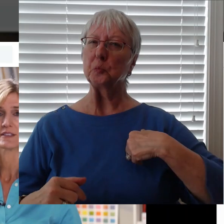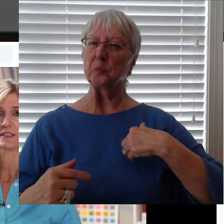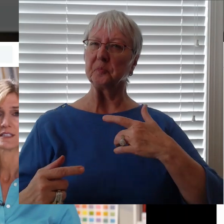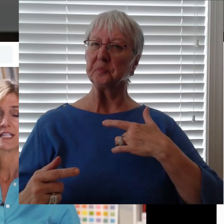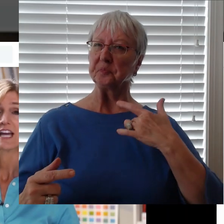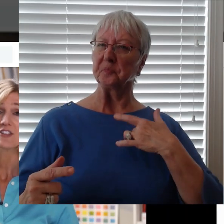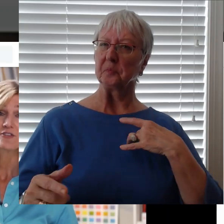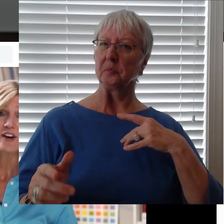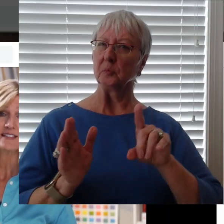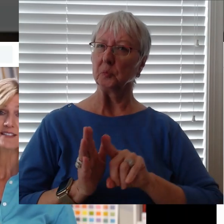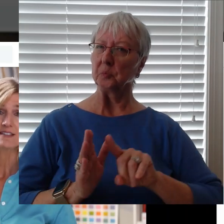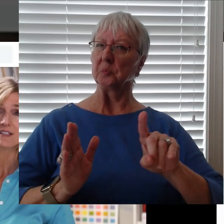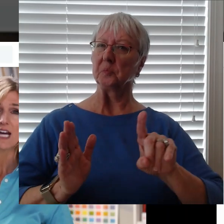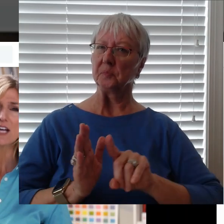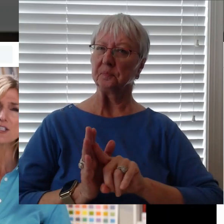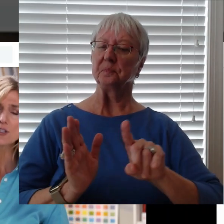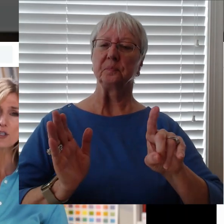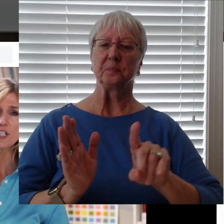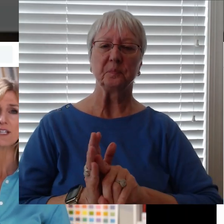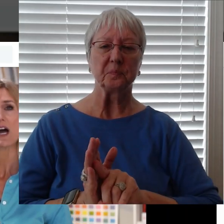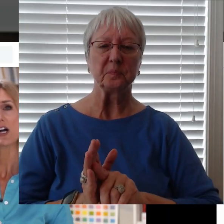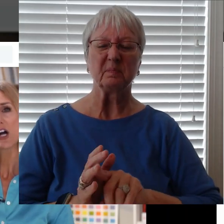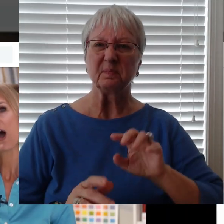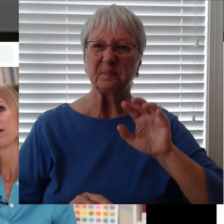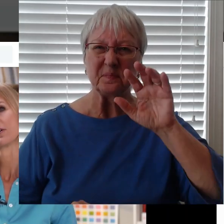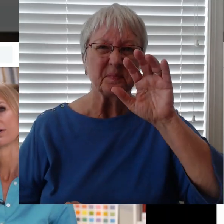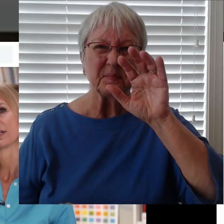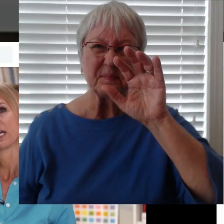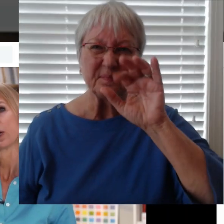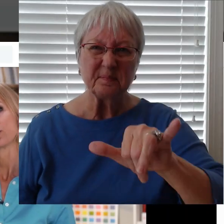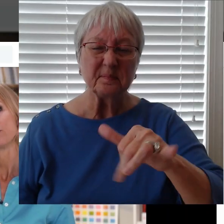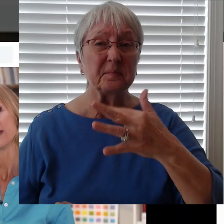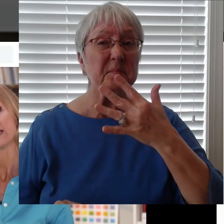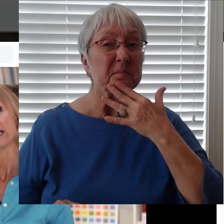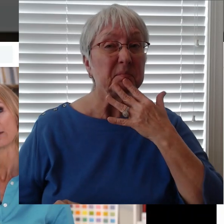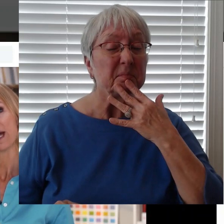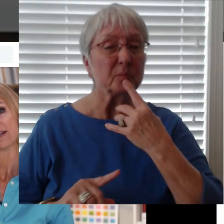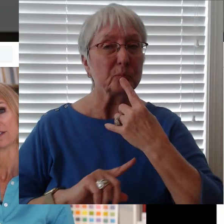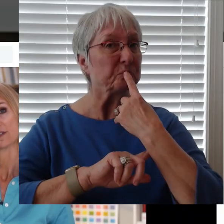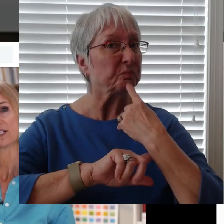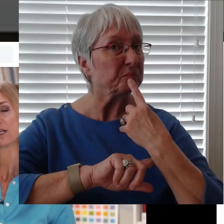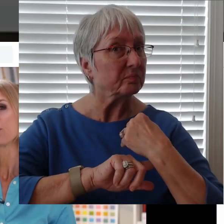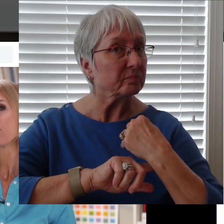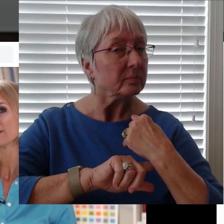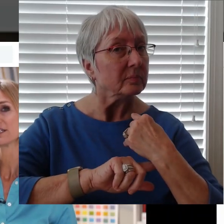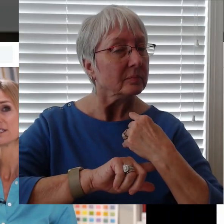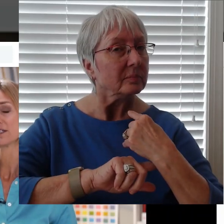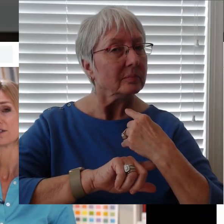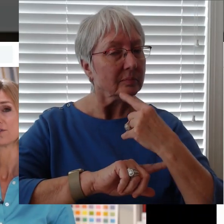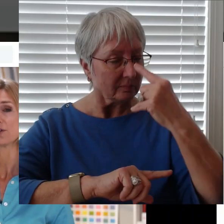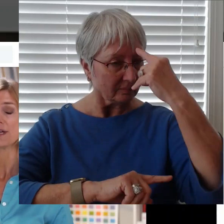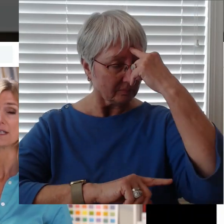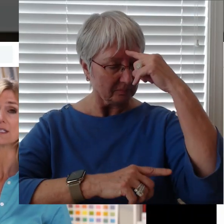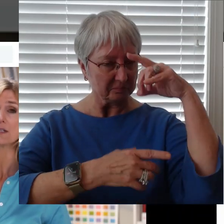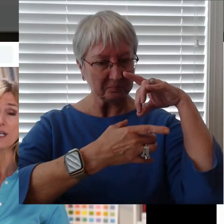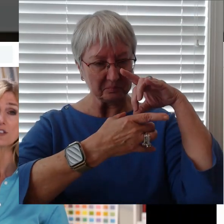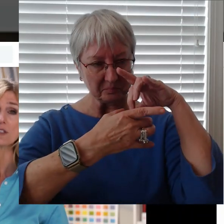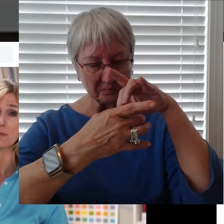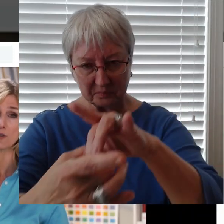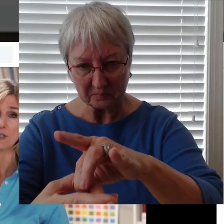song. The device, associating a color with meaning in pattern, is important to consider for